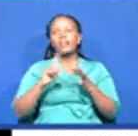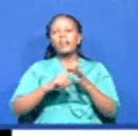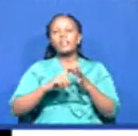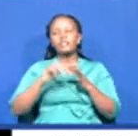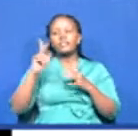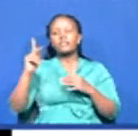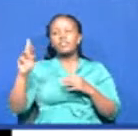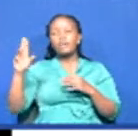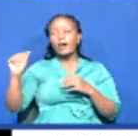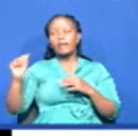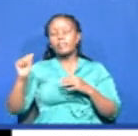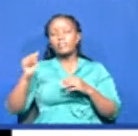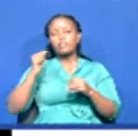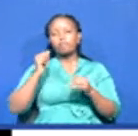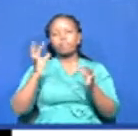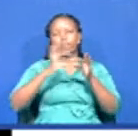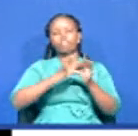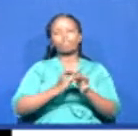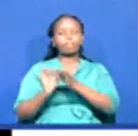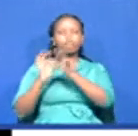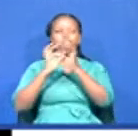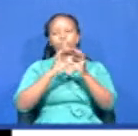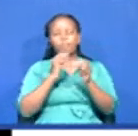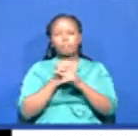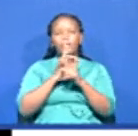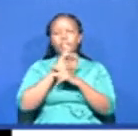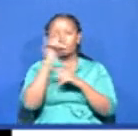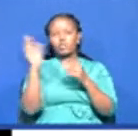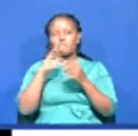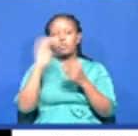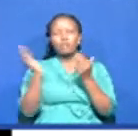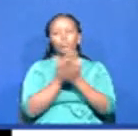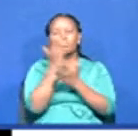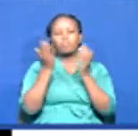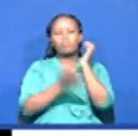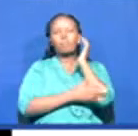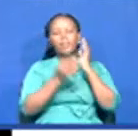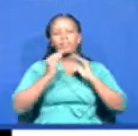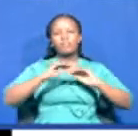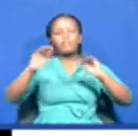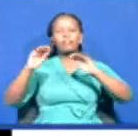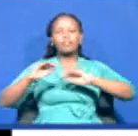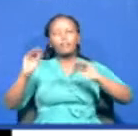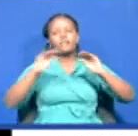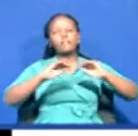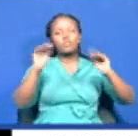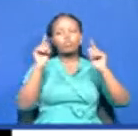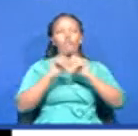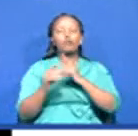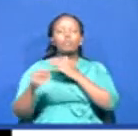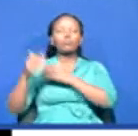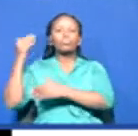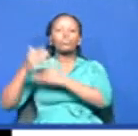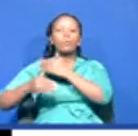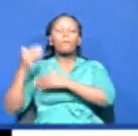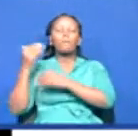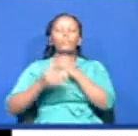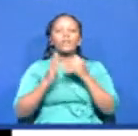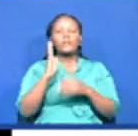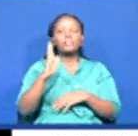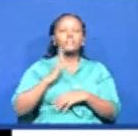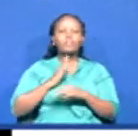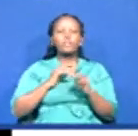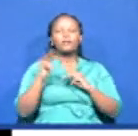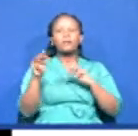in fighting also radicalization and also border security management.